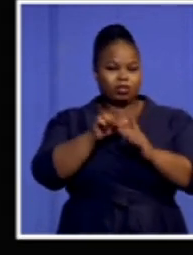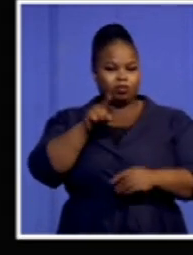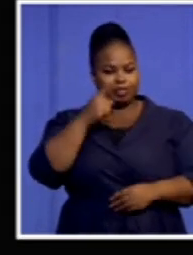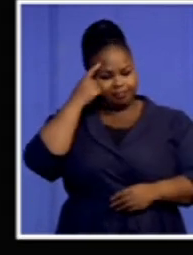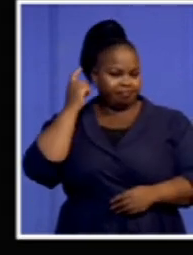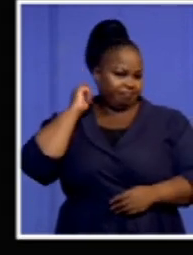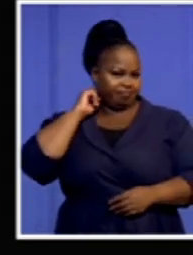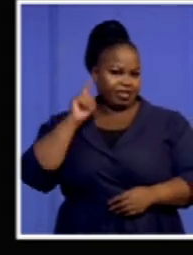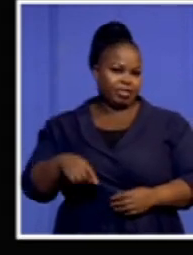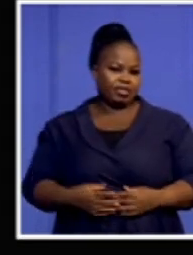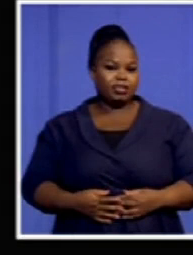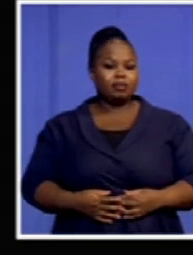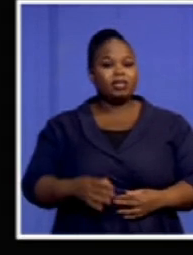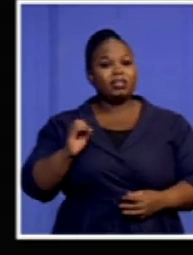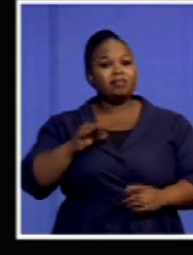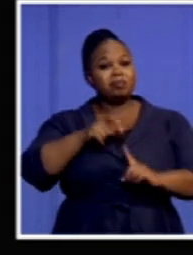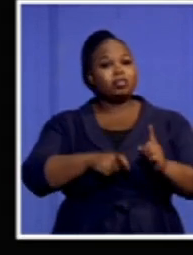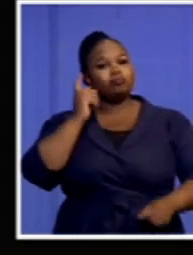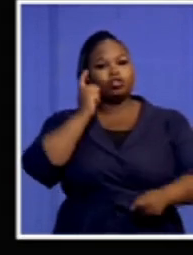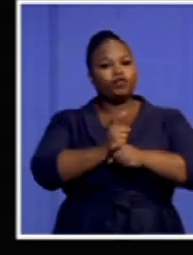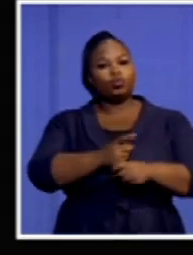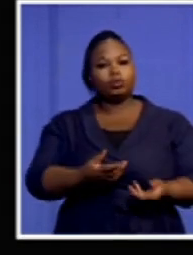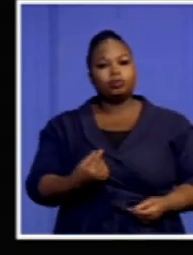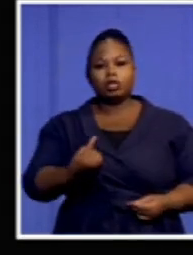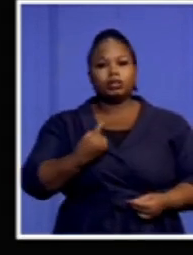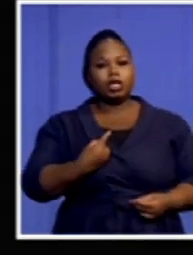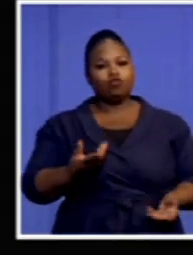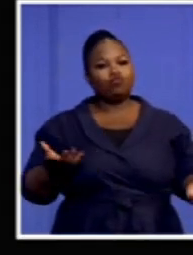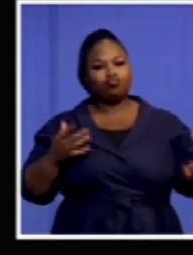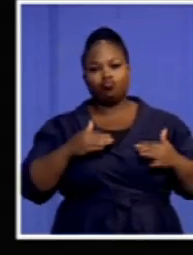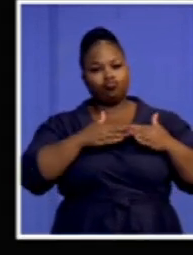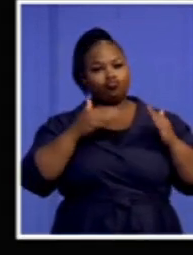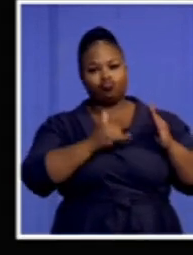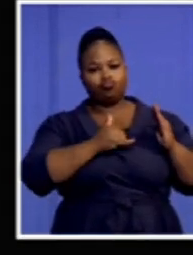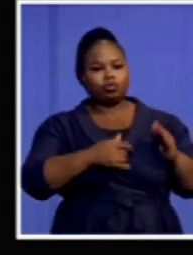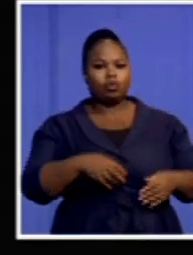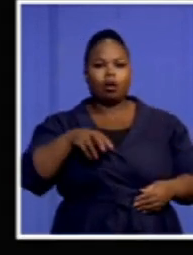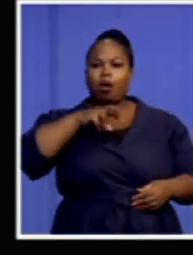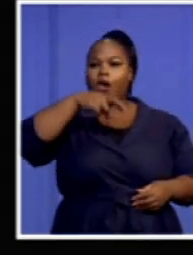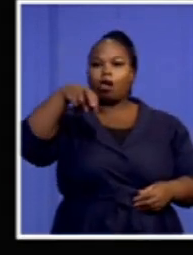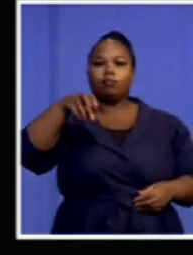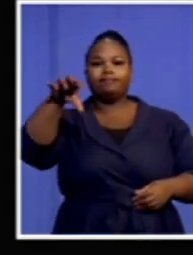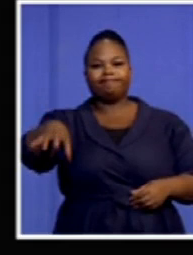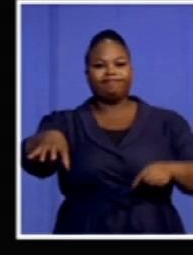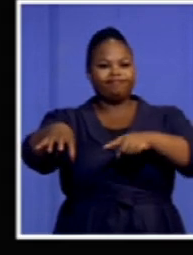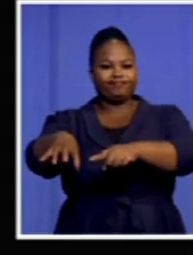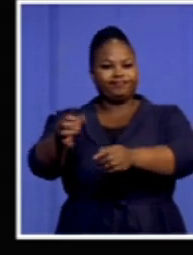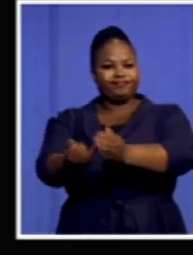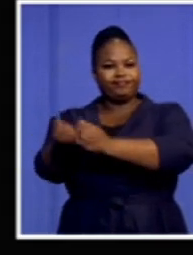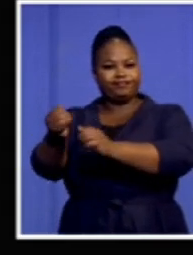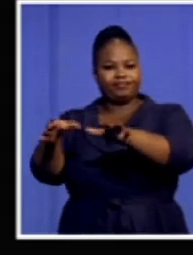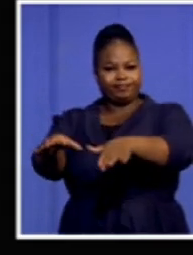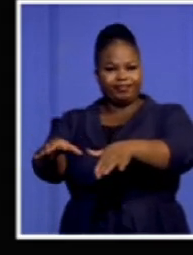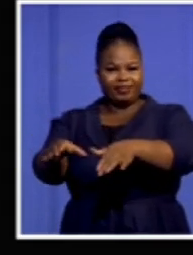person refuses to quarantine himself or herself or to travel to a site of isolation or quarantine as directed,